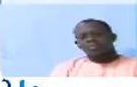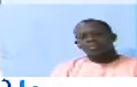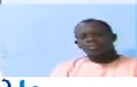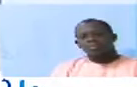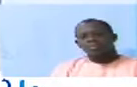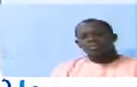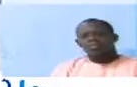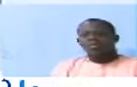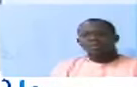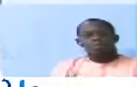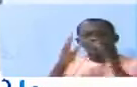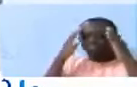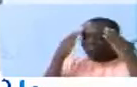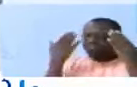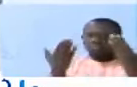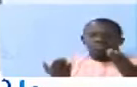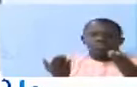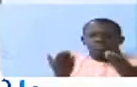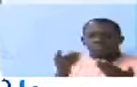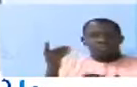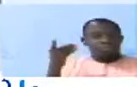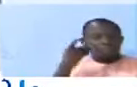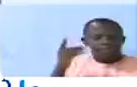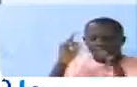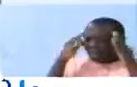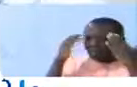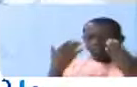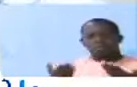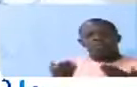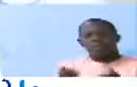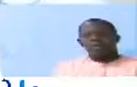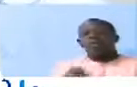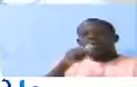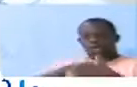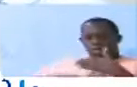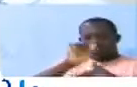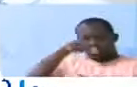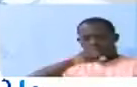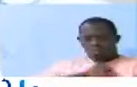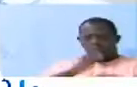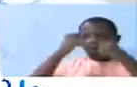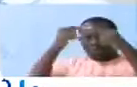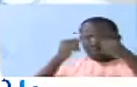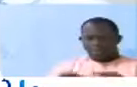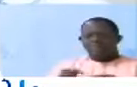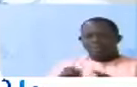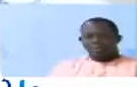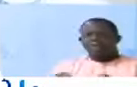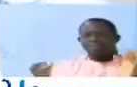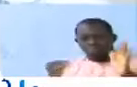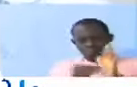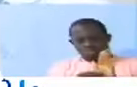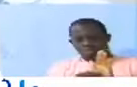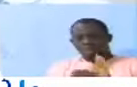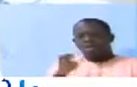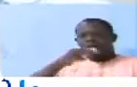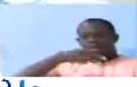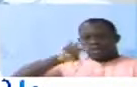No, I don't know the date. In your statement, it is stated 13 August